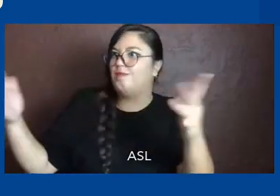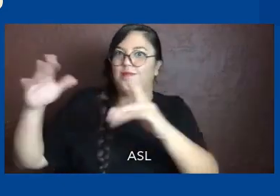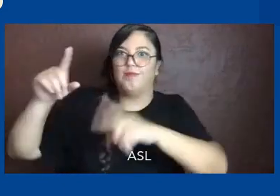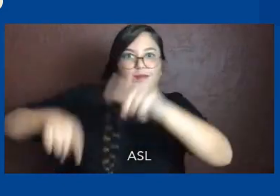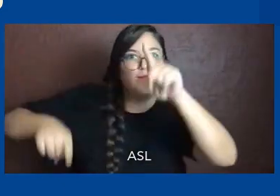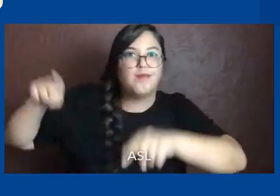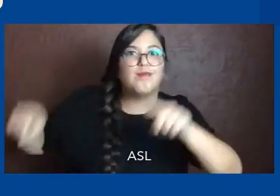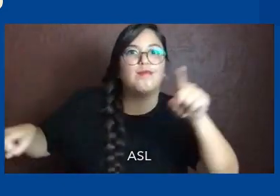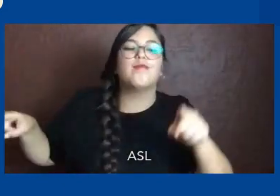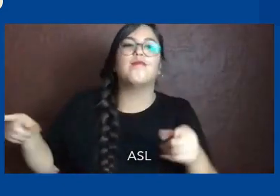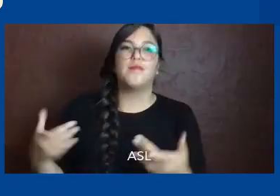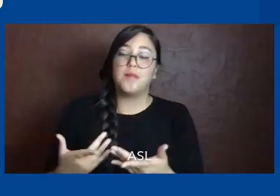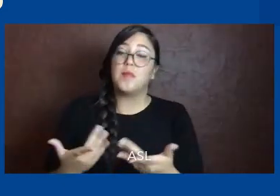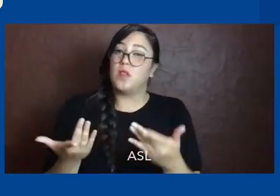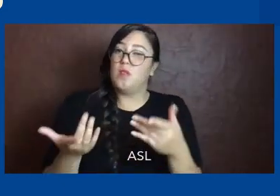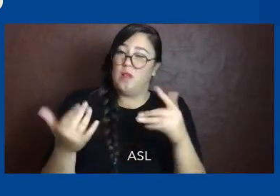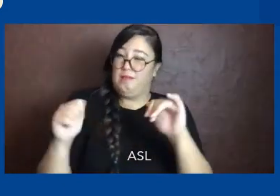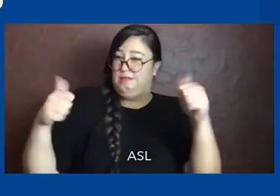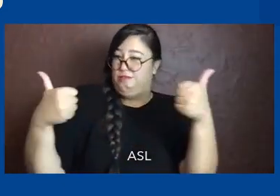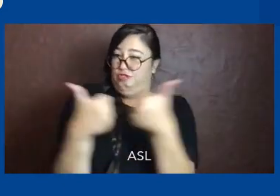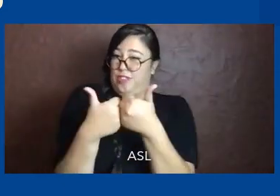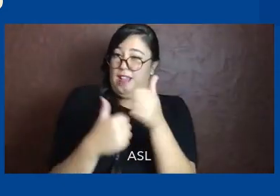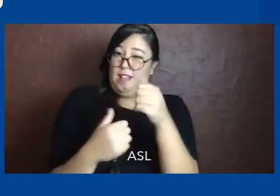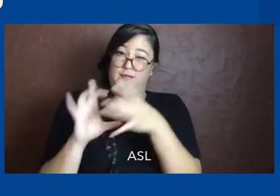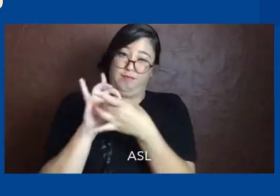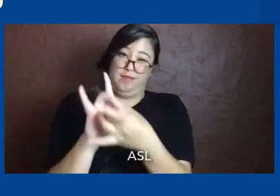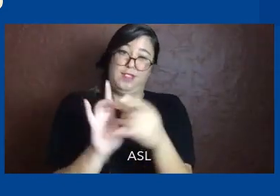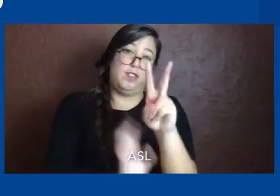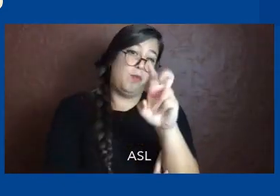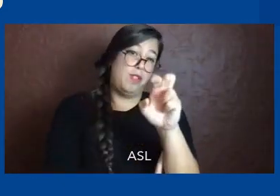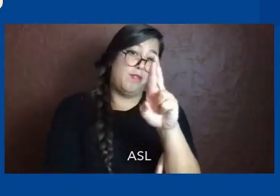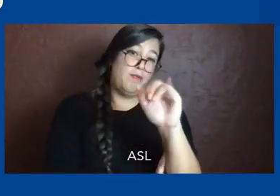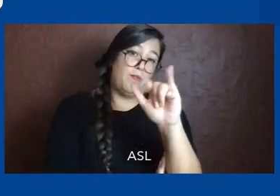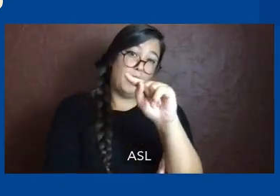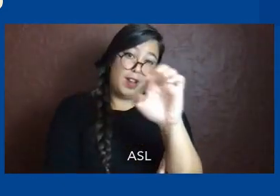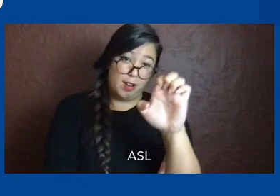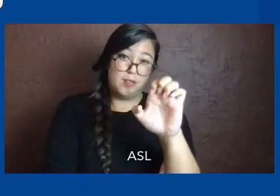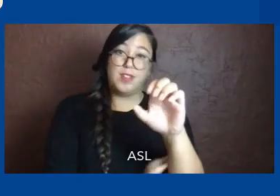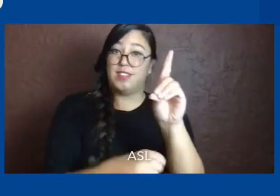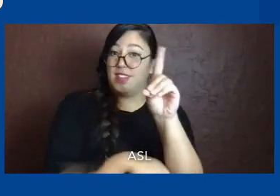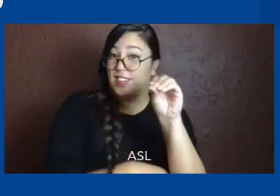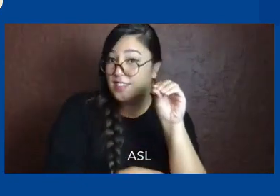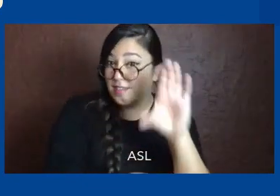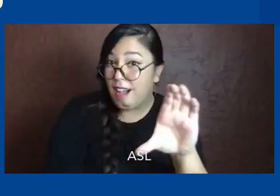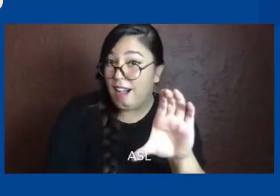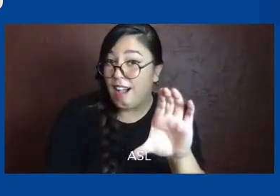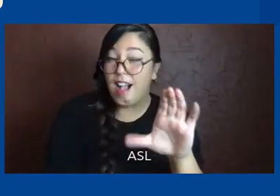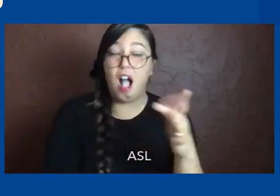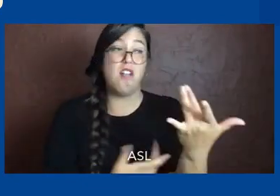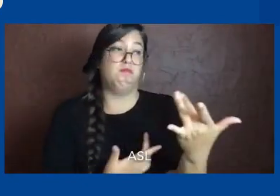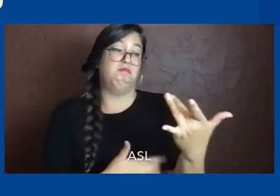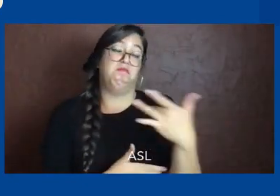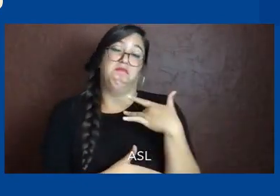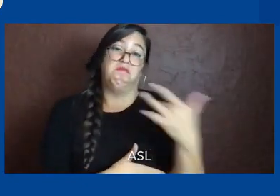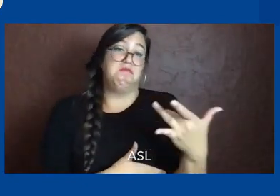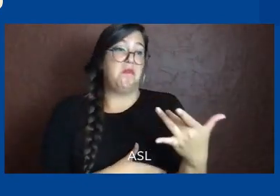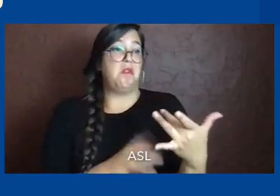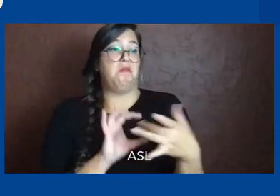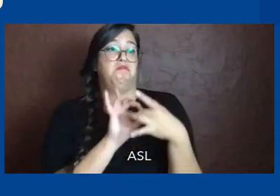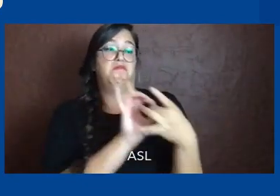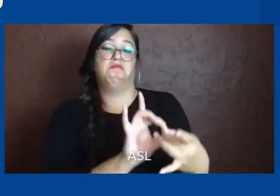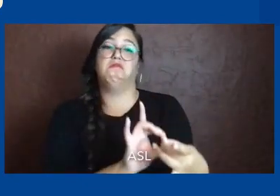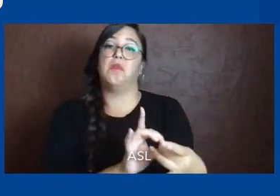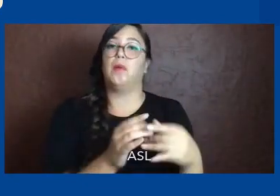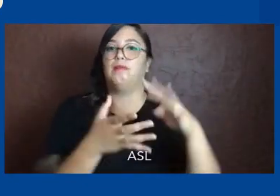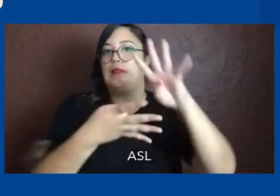most challenges on verite docs, and especially in terms of like just